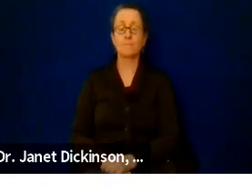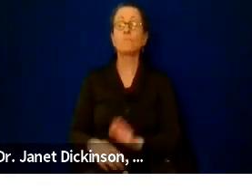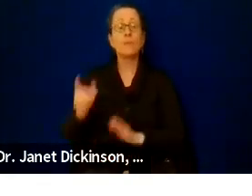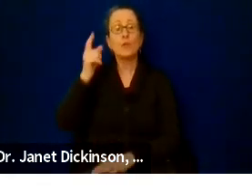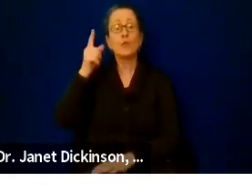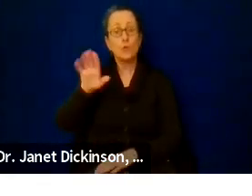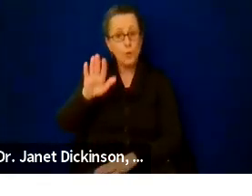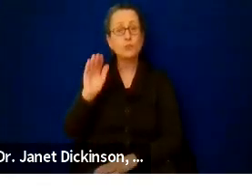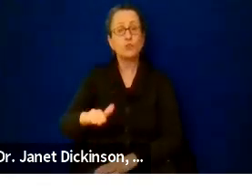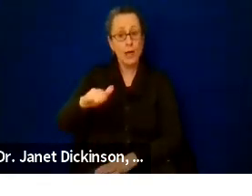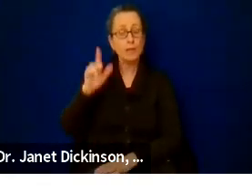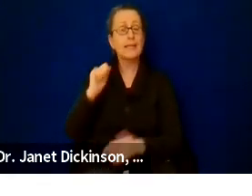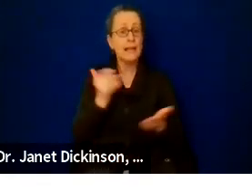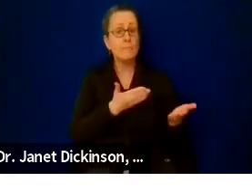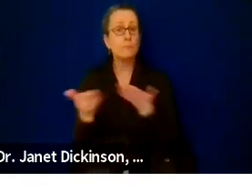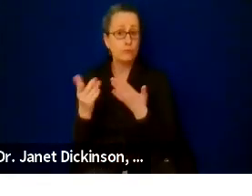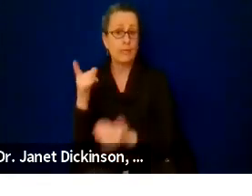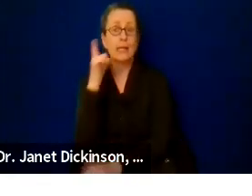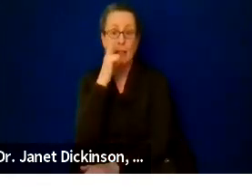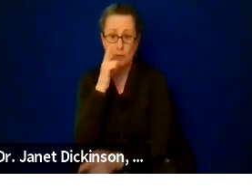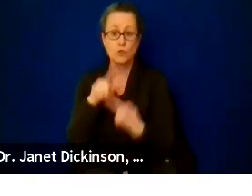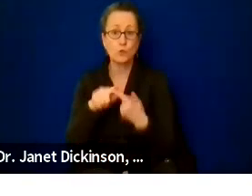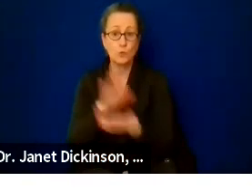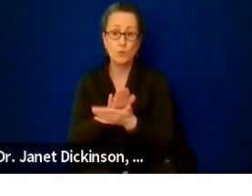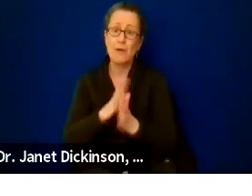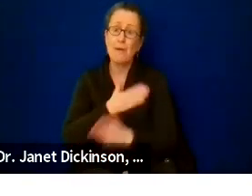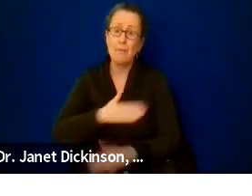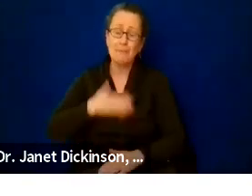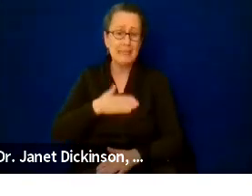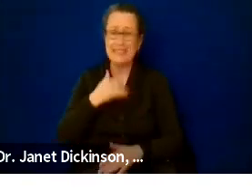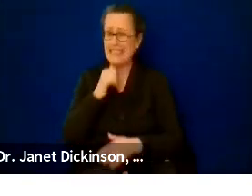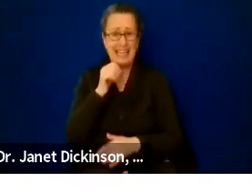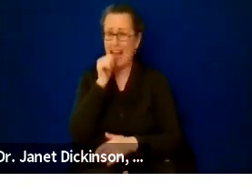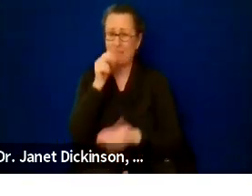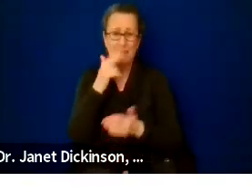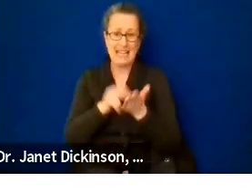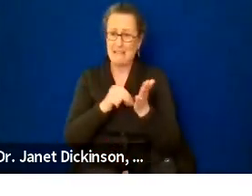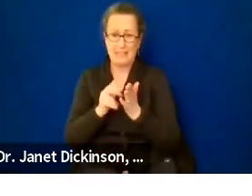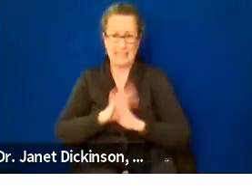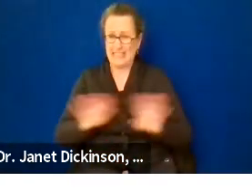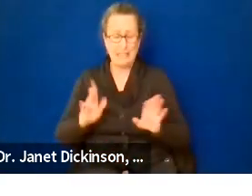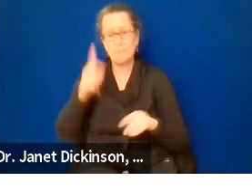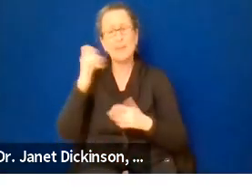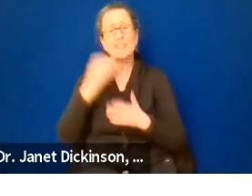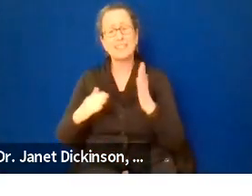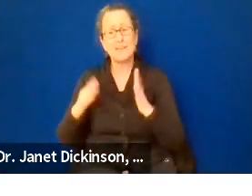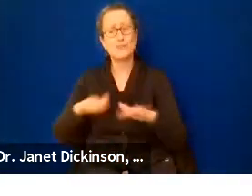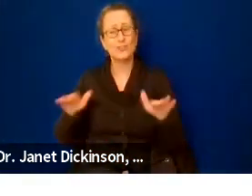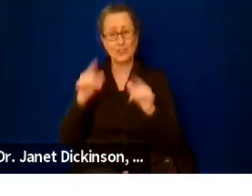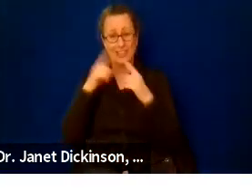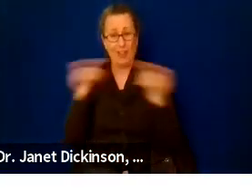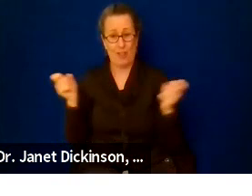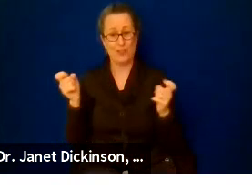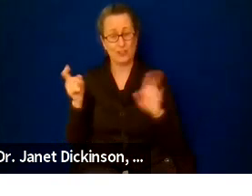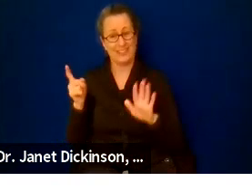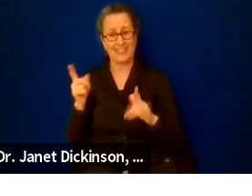allergies. So if we can avoid things like peanut butter and other things that could cause a problem with a child, that would be really